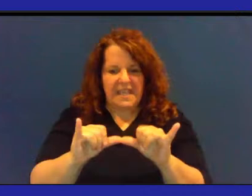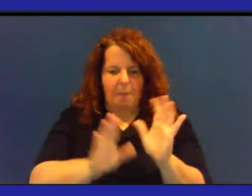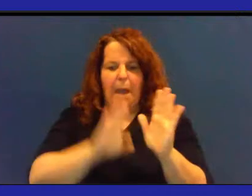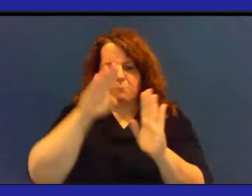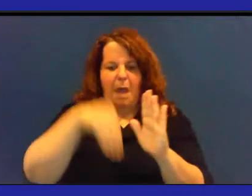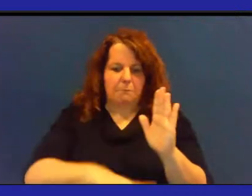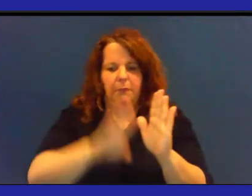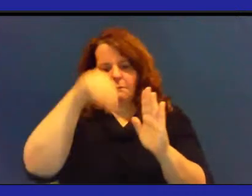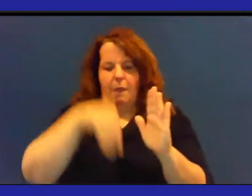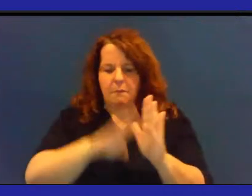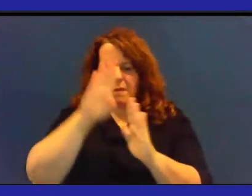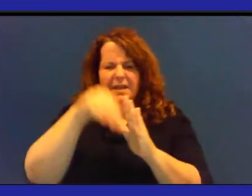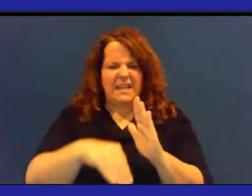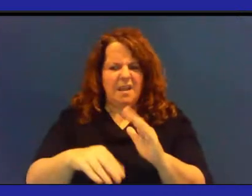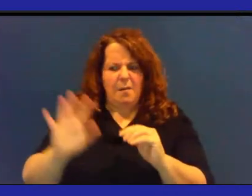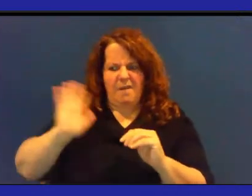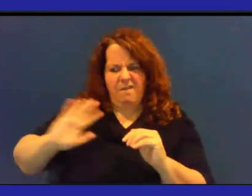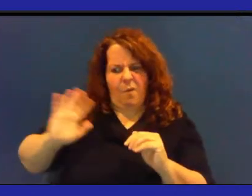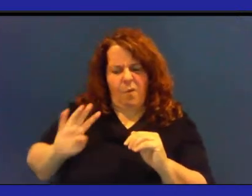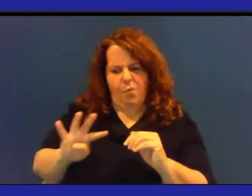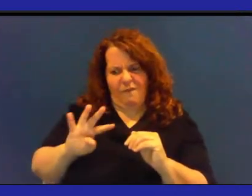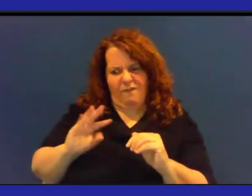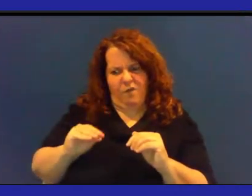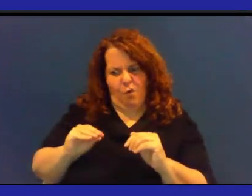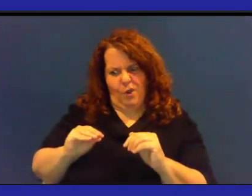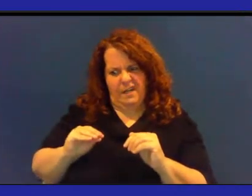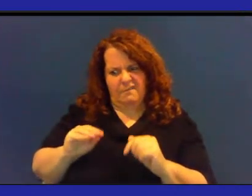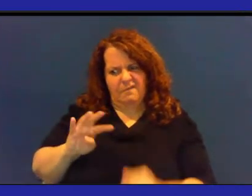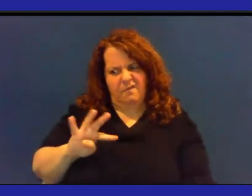the 50% range roughly.